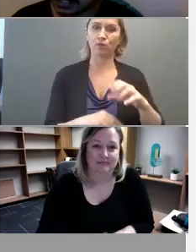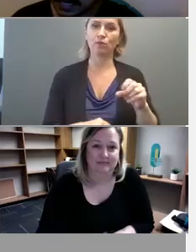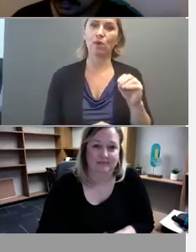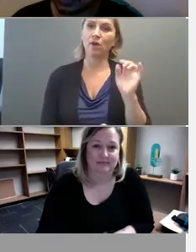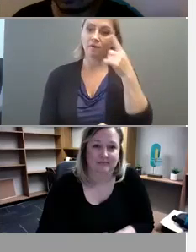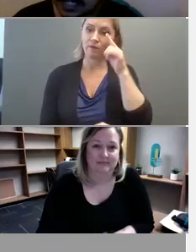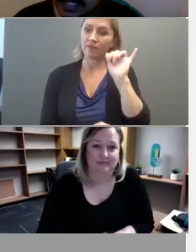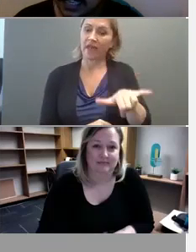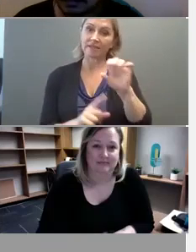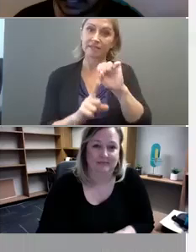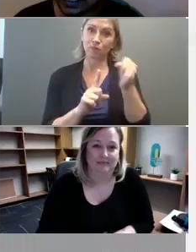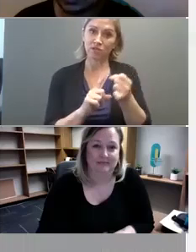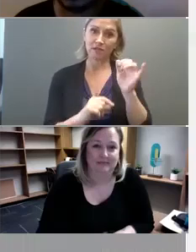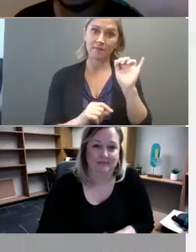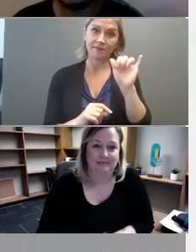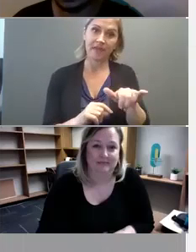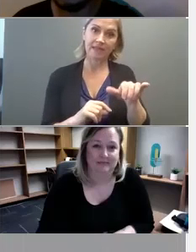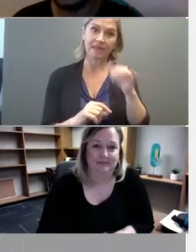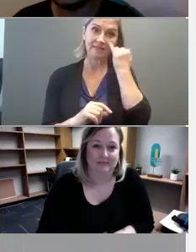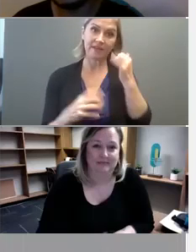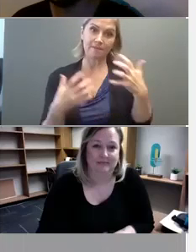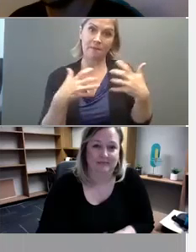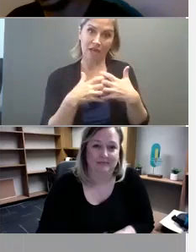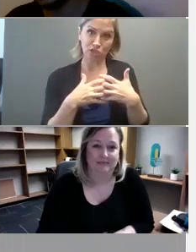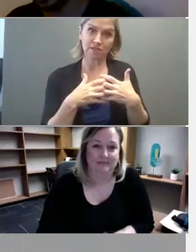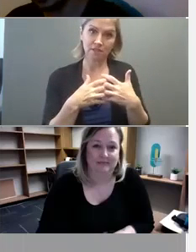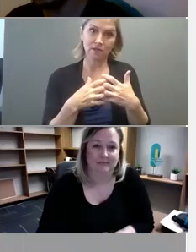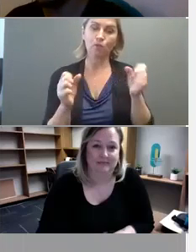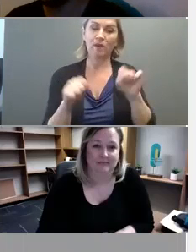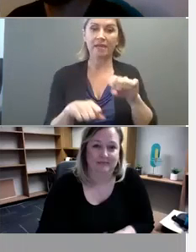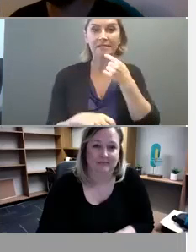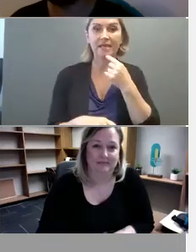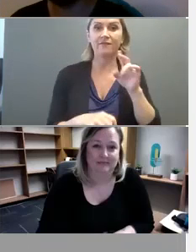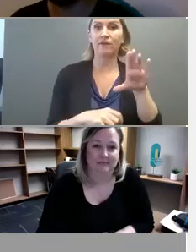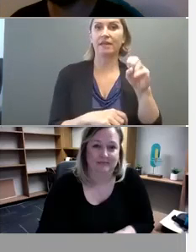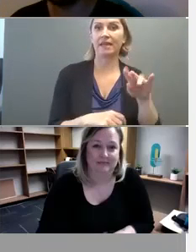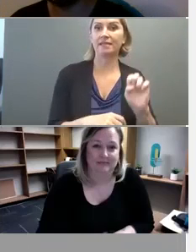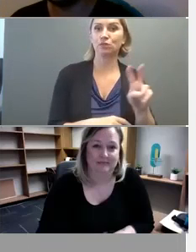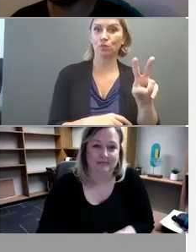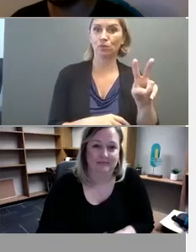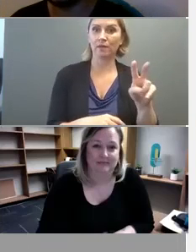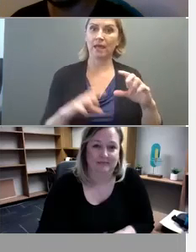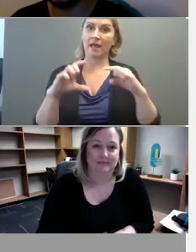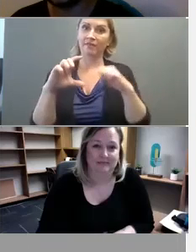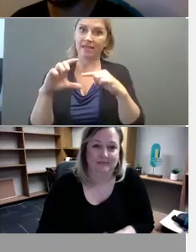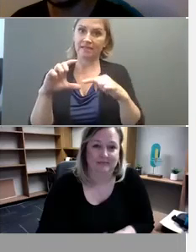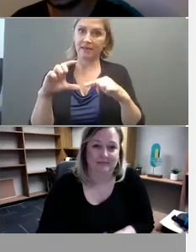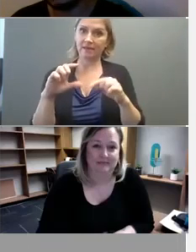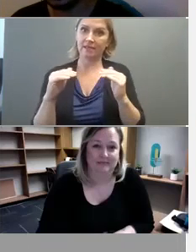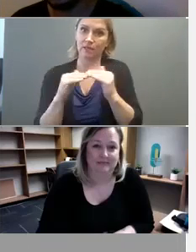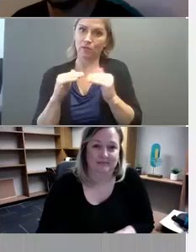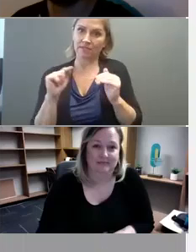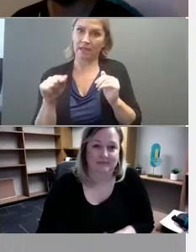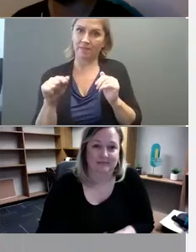particular scenario, if this case matches, then we can say for case 2, theta equals to n raised to the power of log base